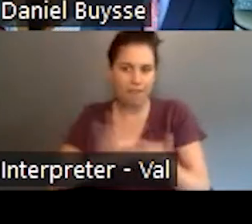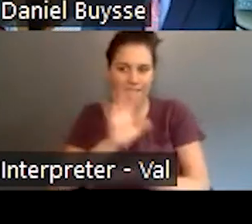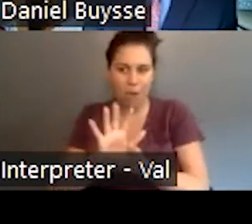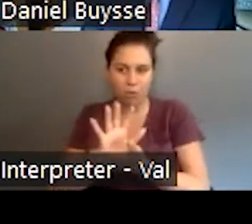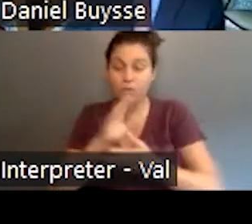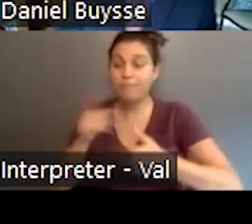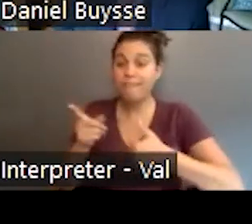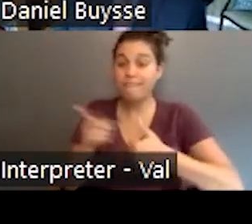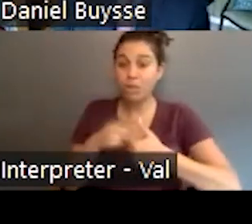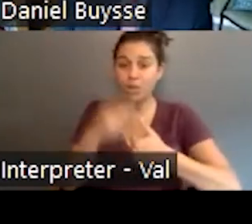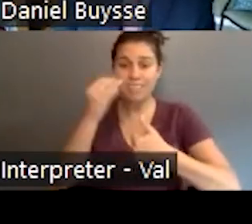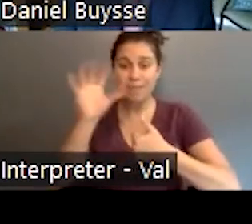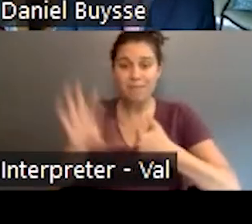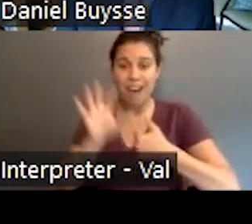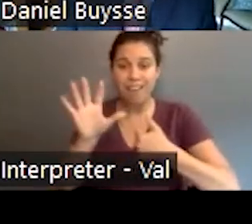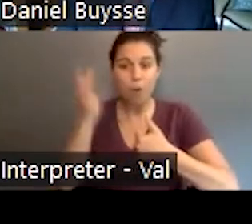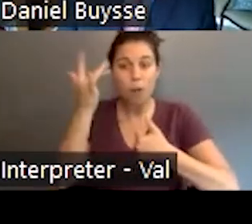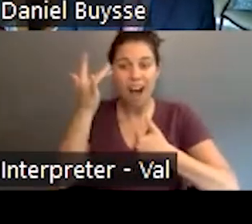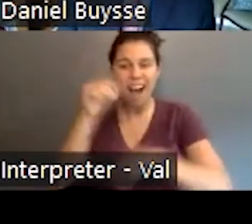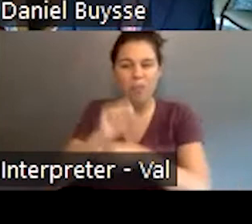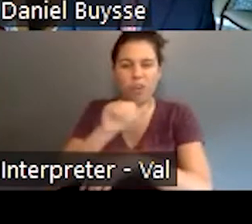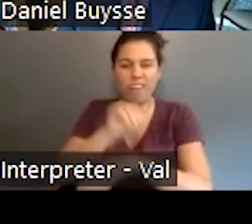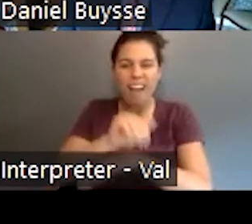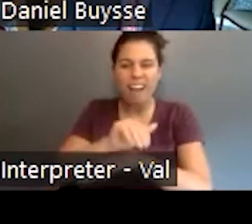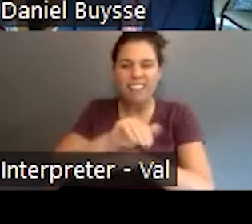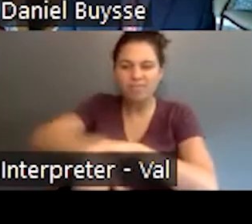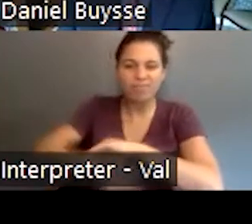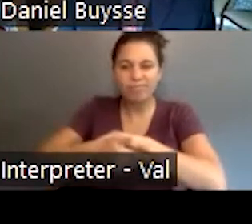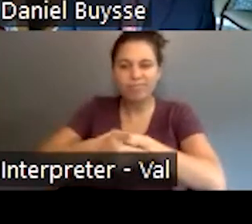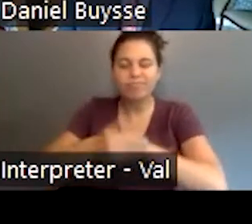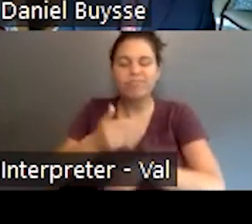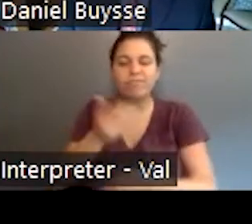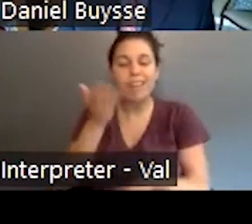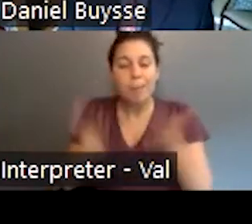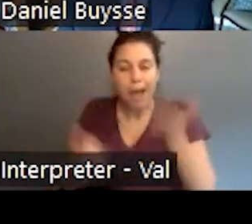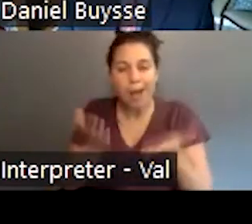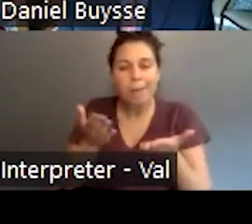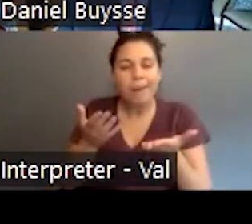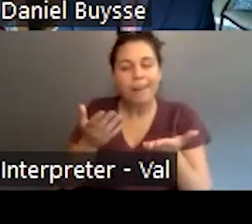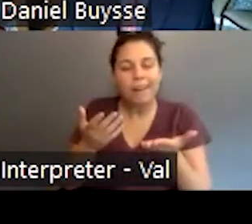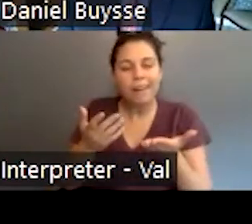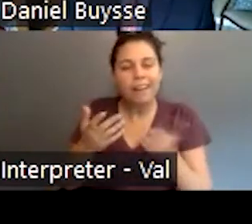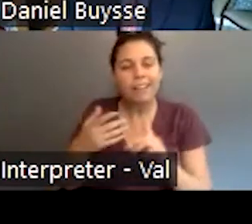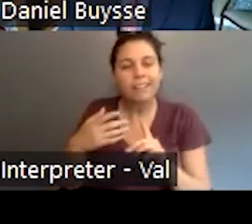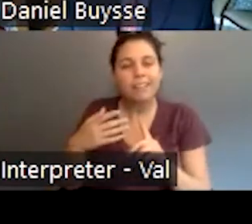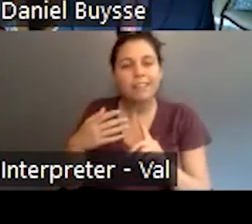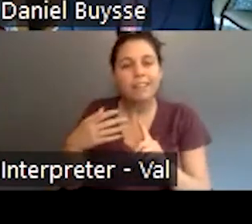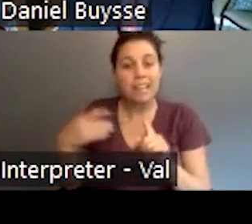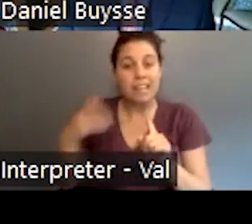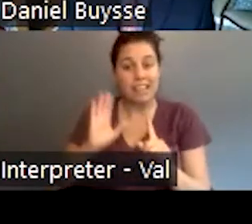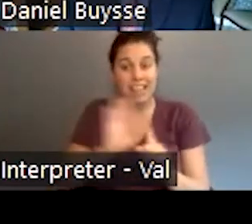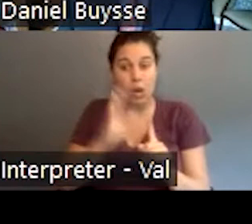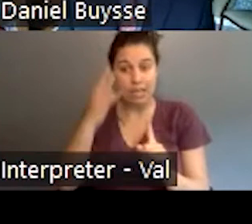5 hours because they're a night shift worker, and they may have sleep quality that